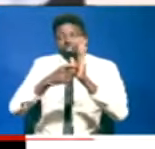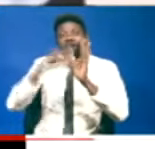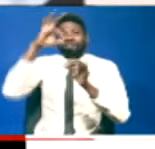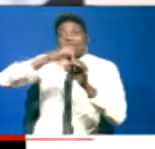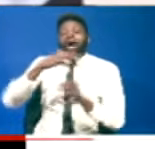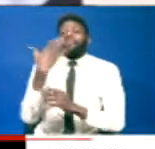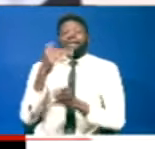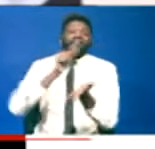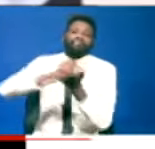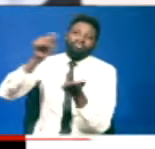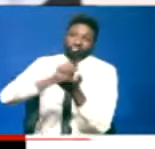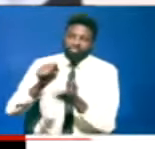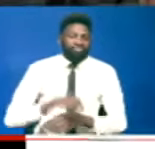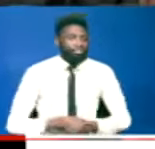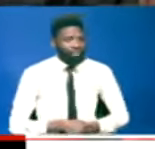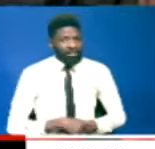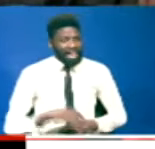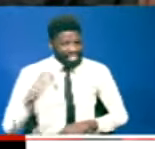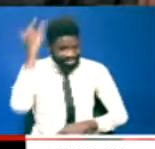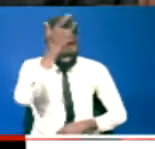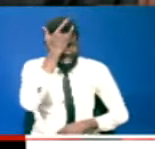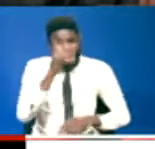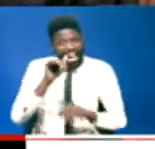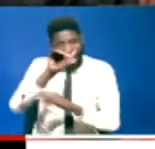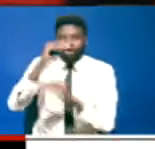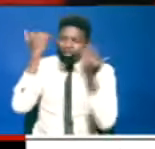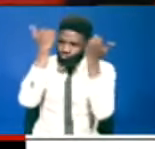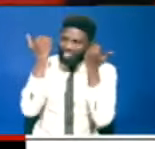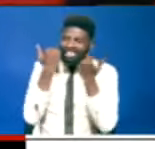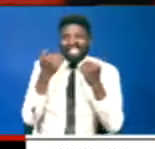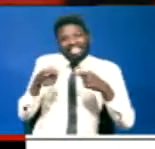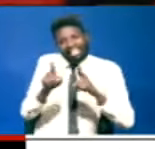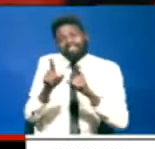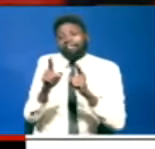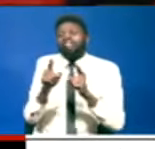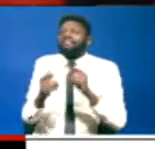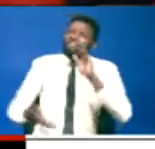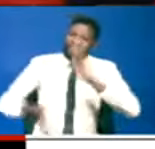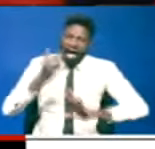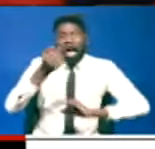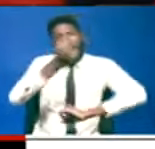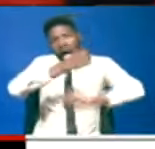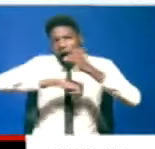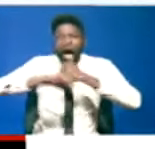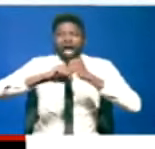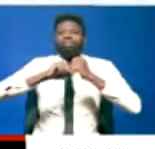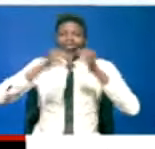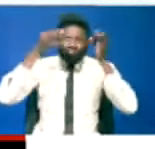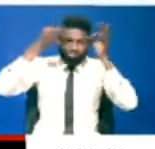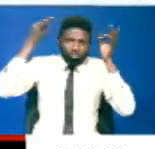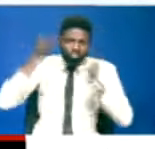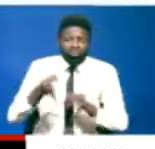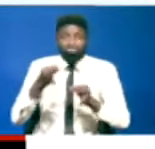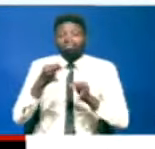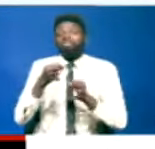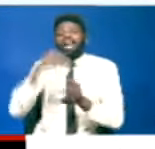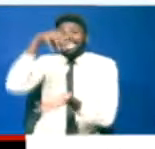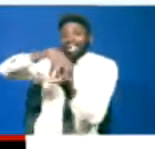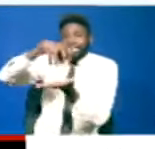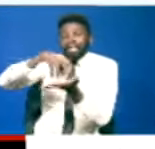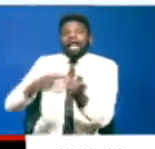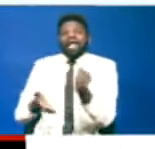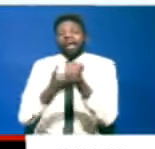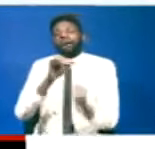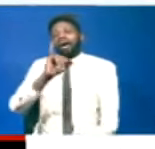the judiciary to expedite the determination of the disputes to allow the IEBC adequately prepare for the election. We must deliver an election